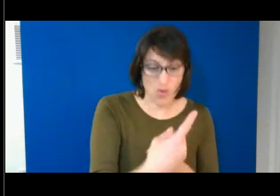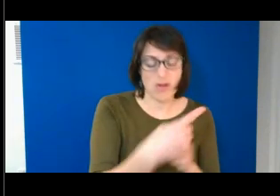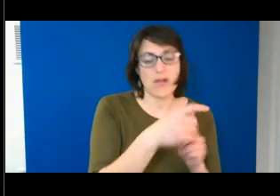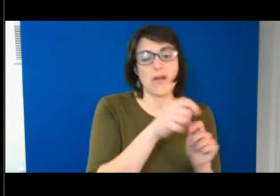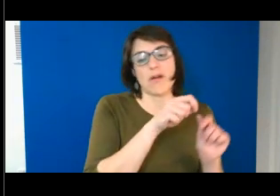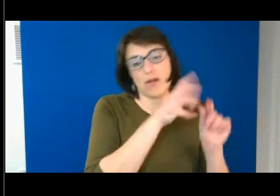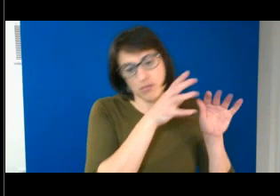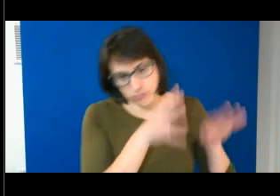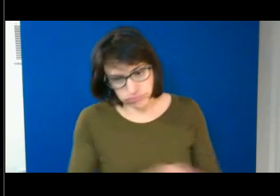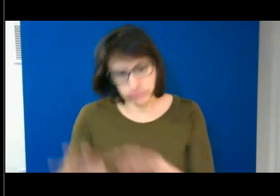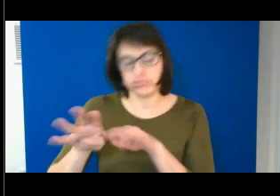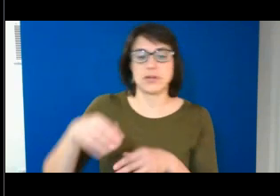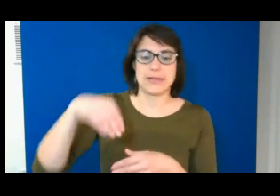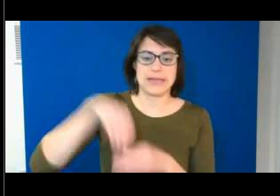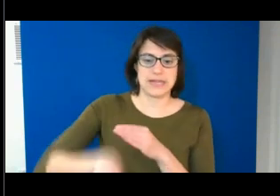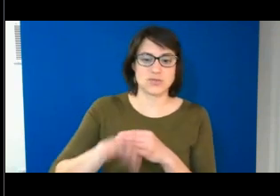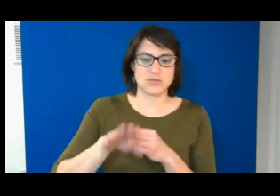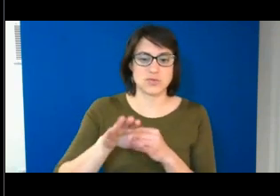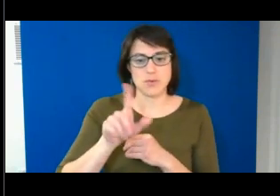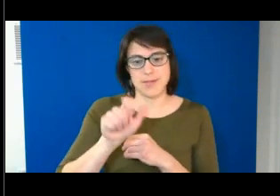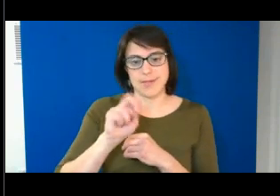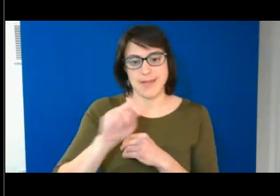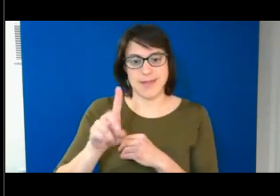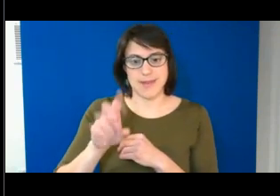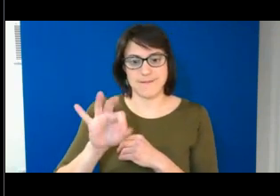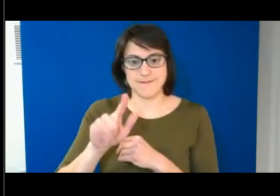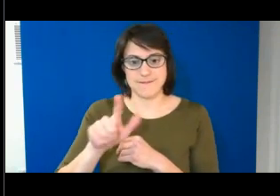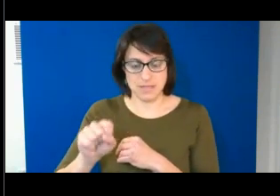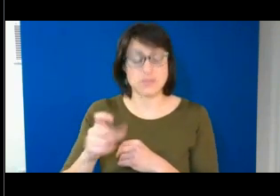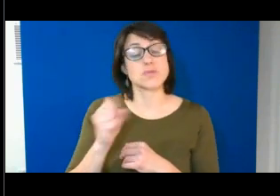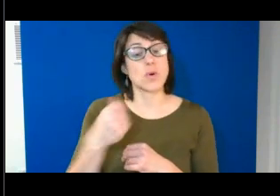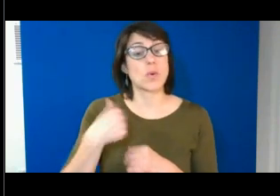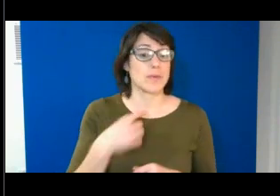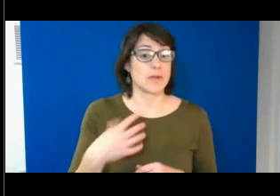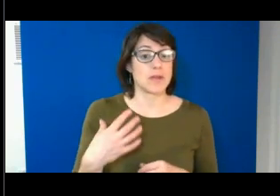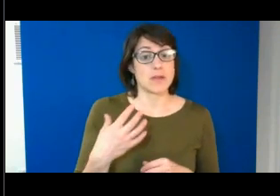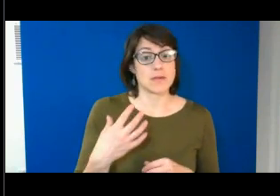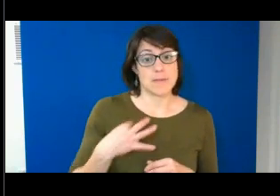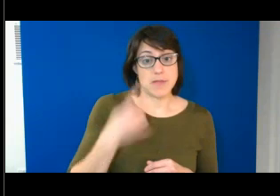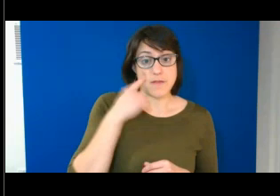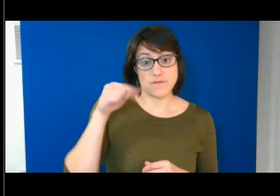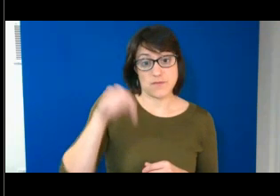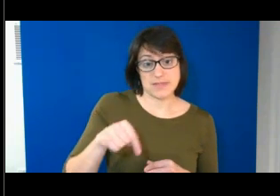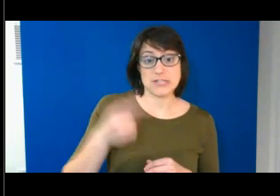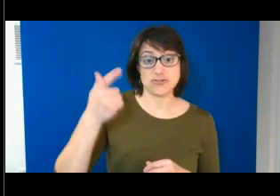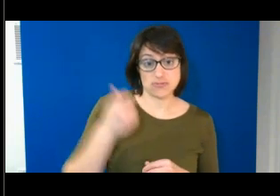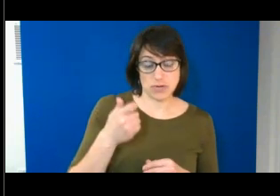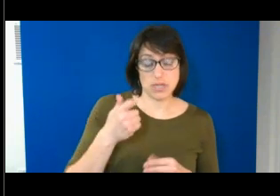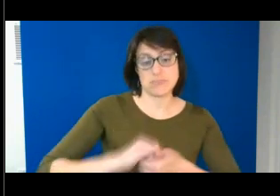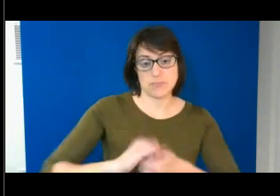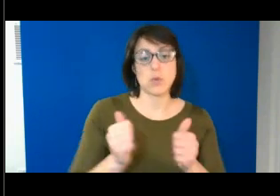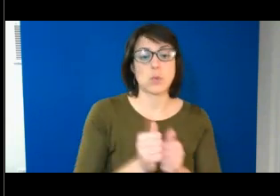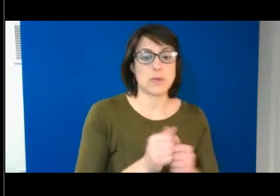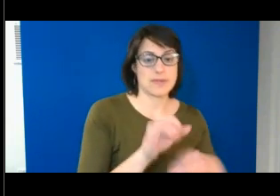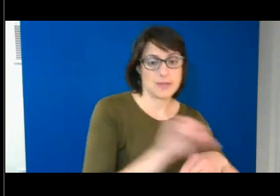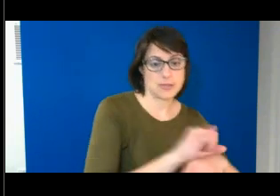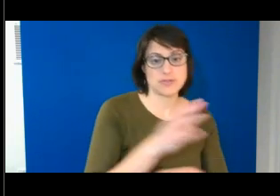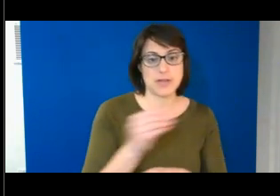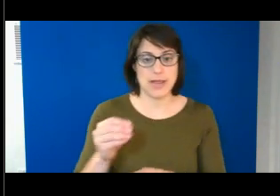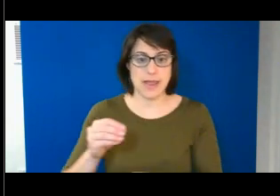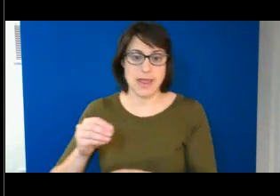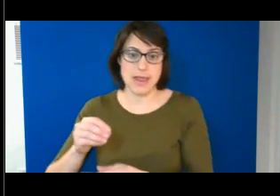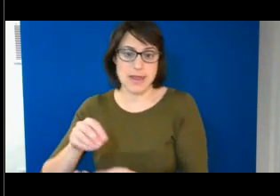And so as we wanted to work with this, we applied on this grant collaboratively with industry and academia. And we had 2